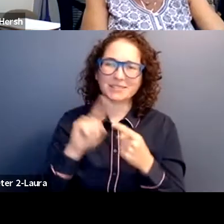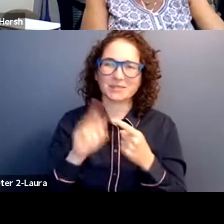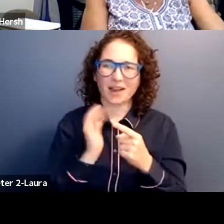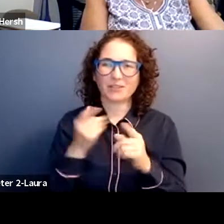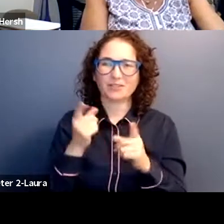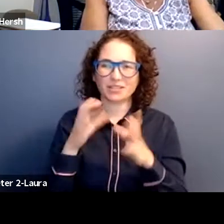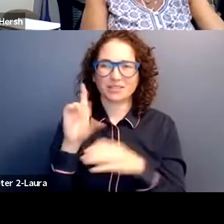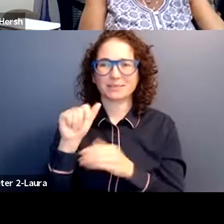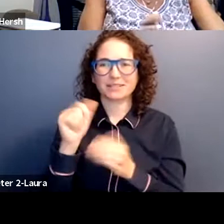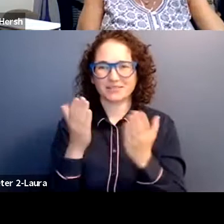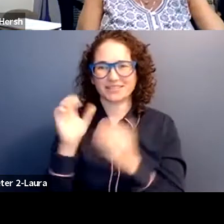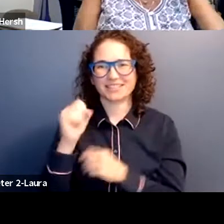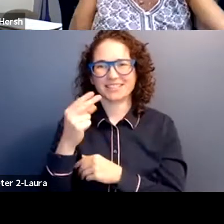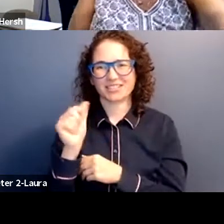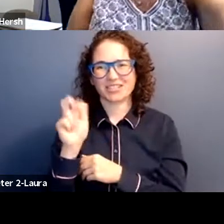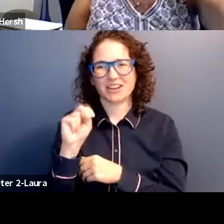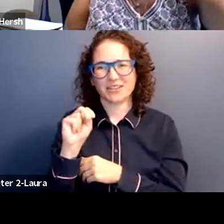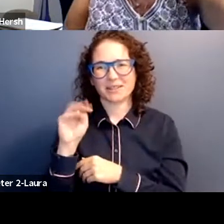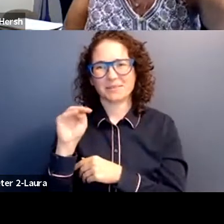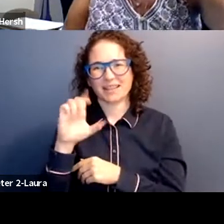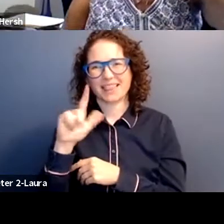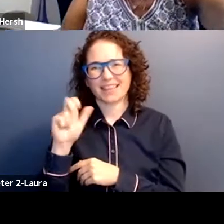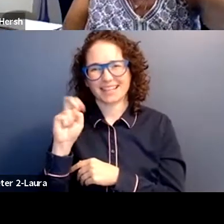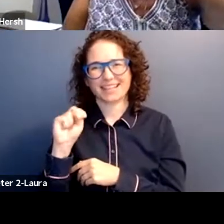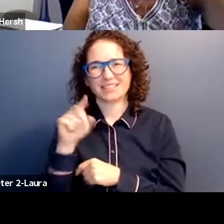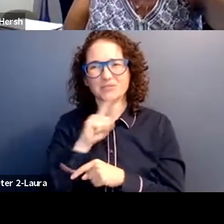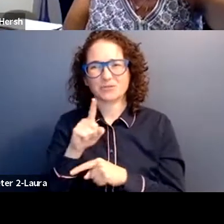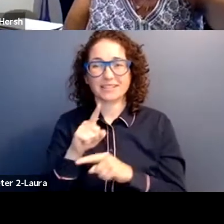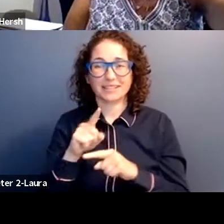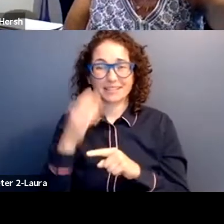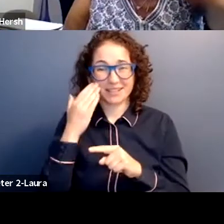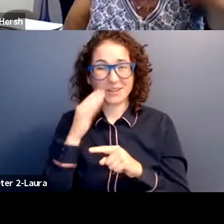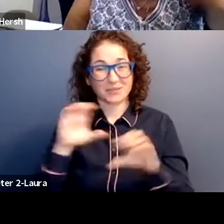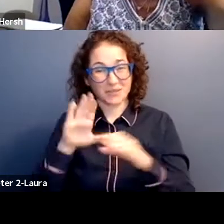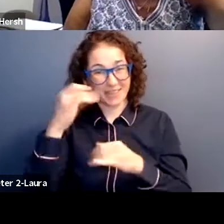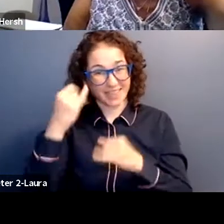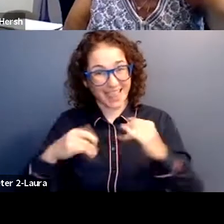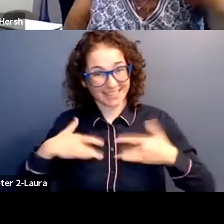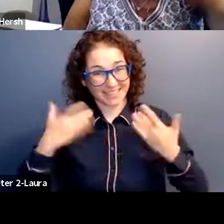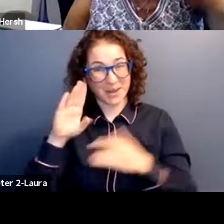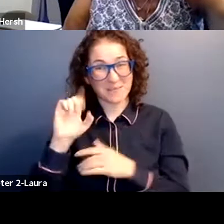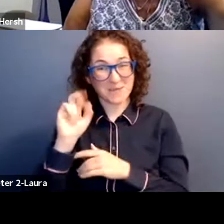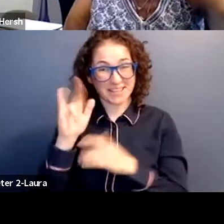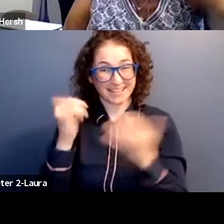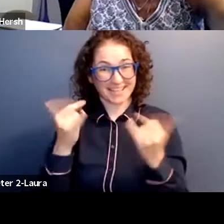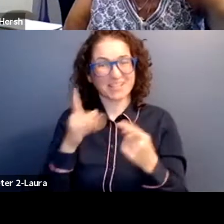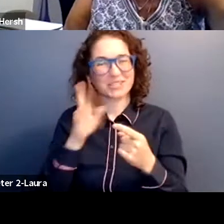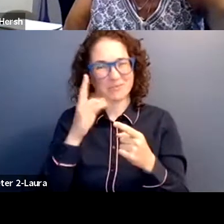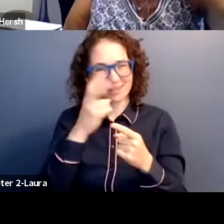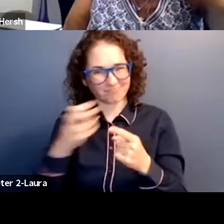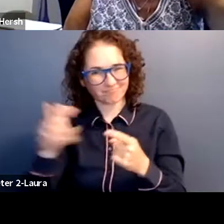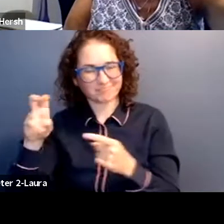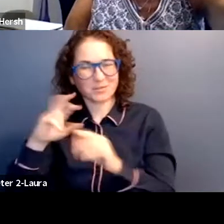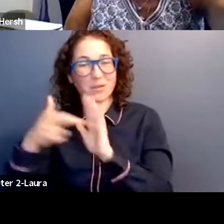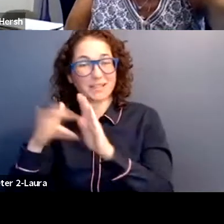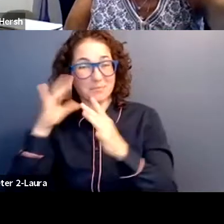of Disability Services, Sharon McLennan-Weir, who's curating her last event at Berkeley College today. She's going to be moving on to the role as the